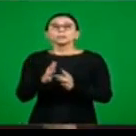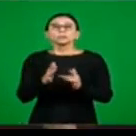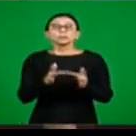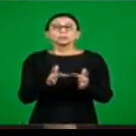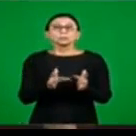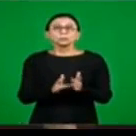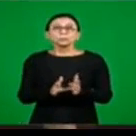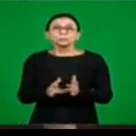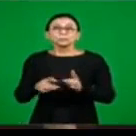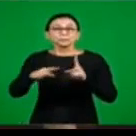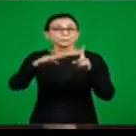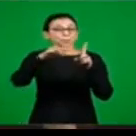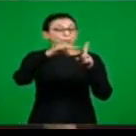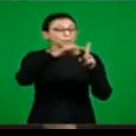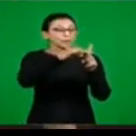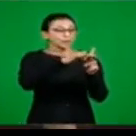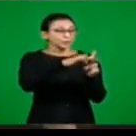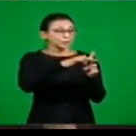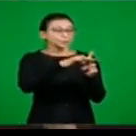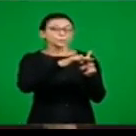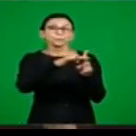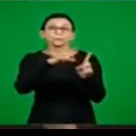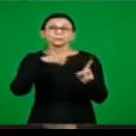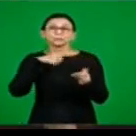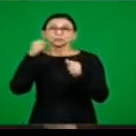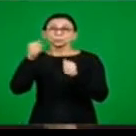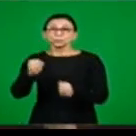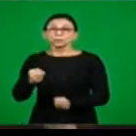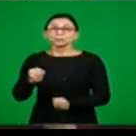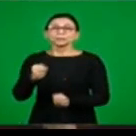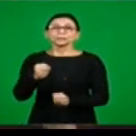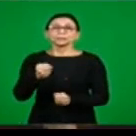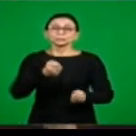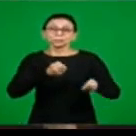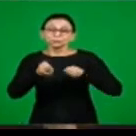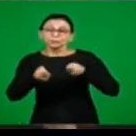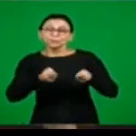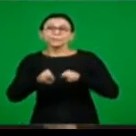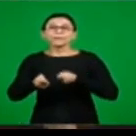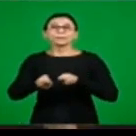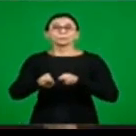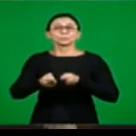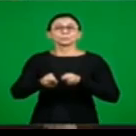fact Jesus, his power of government, of dominion.